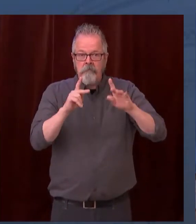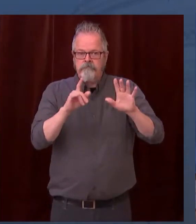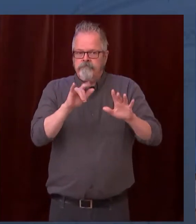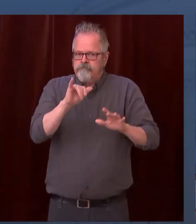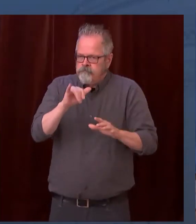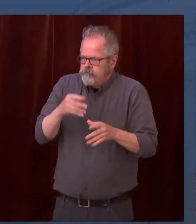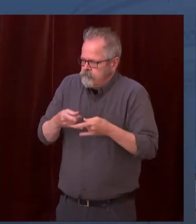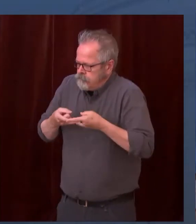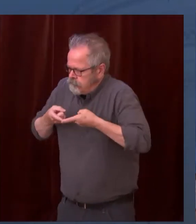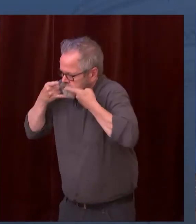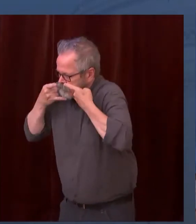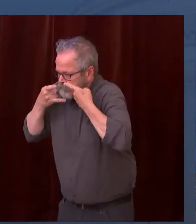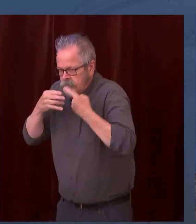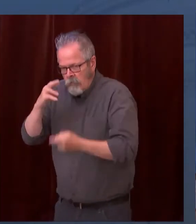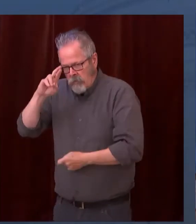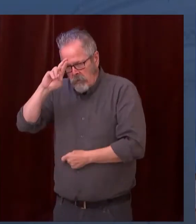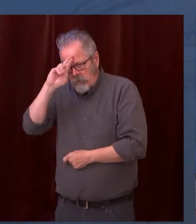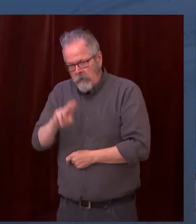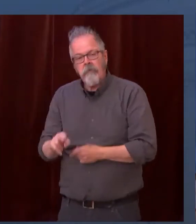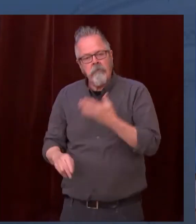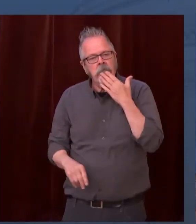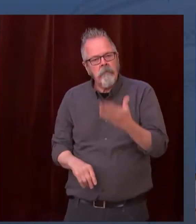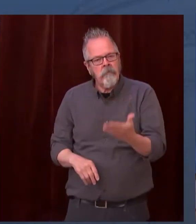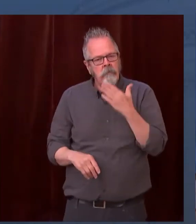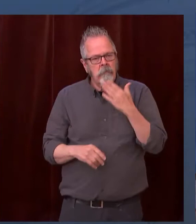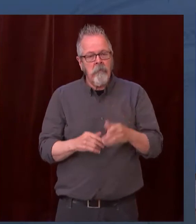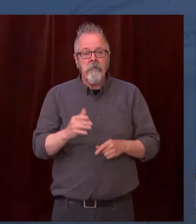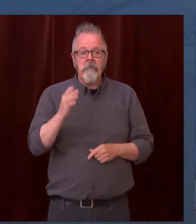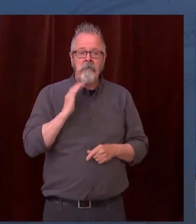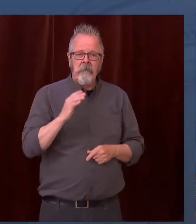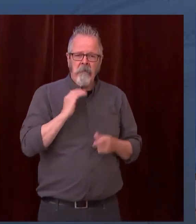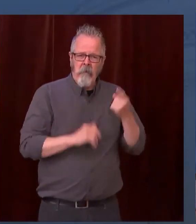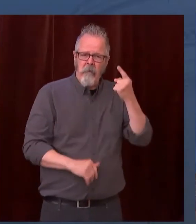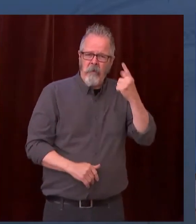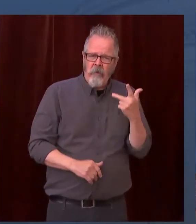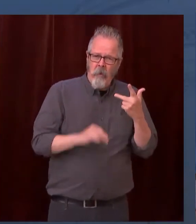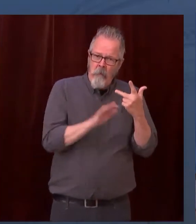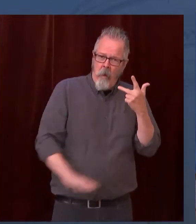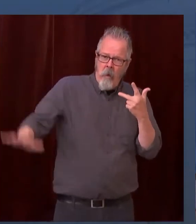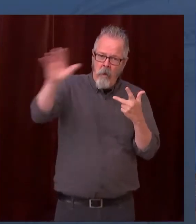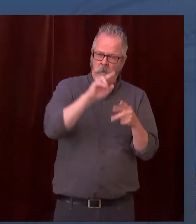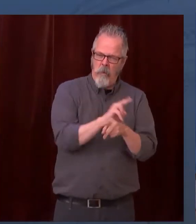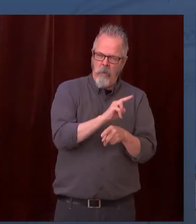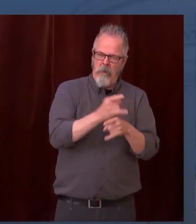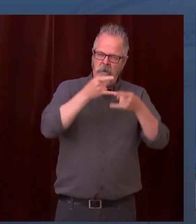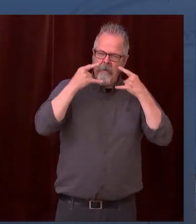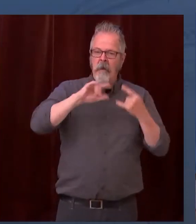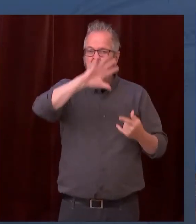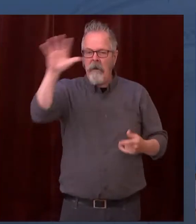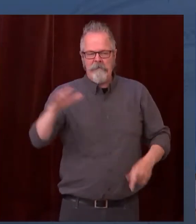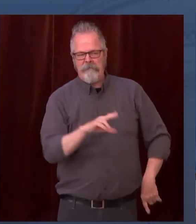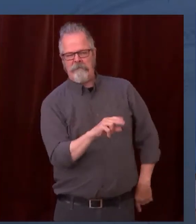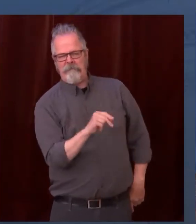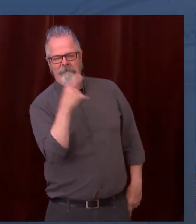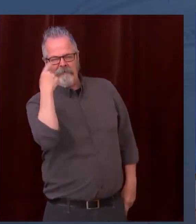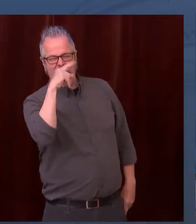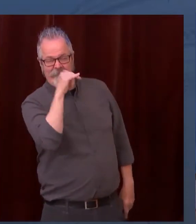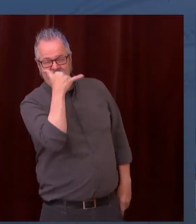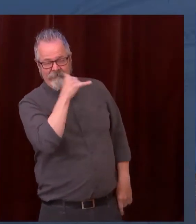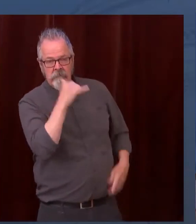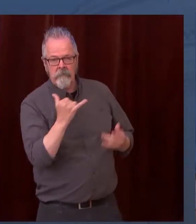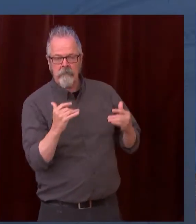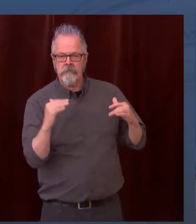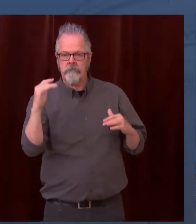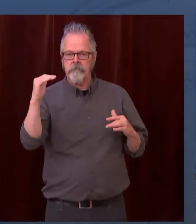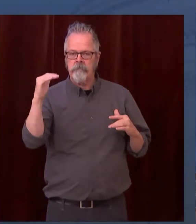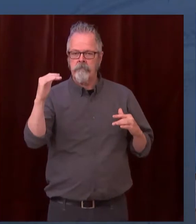shopping the last few days in the SELA area. This is really impressive, both because it will